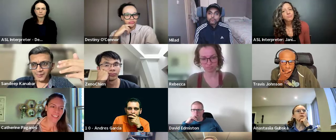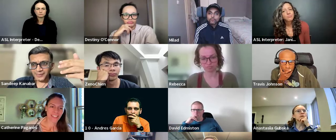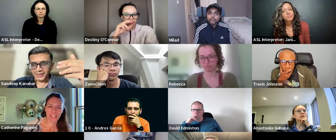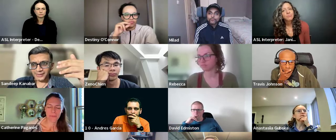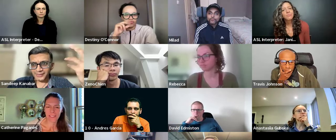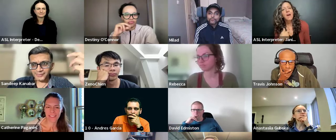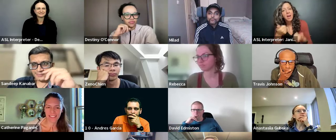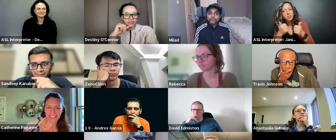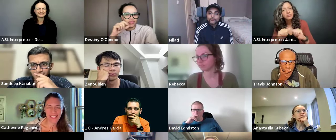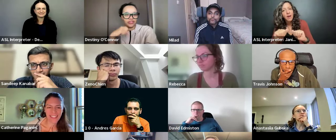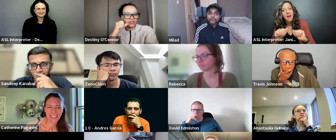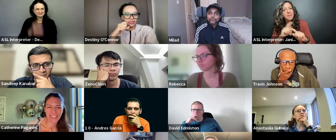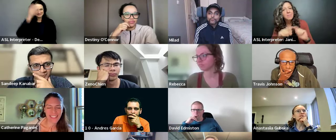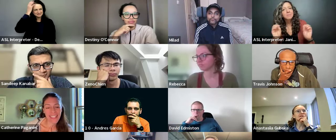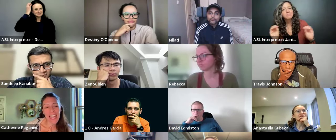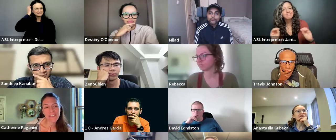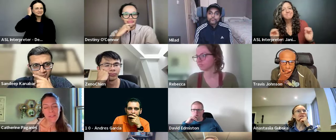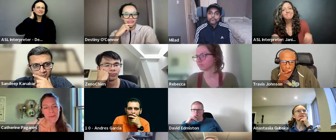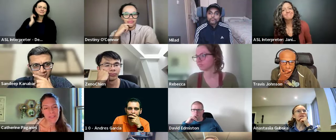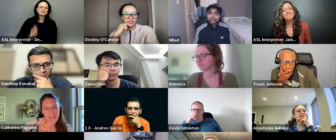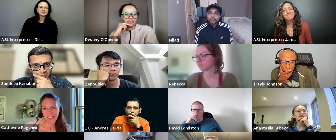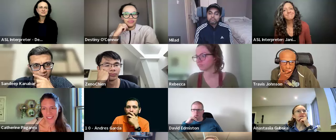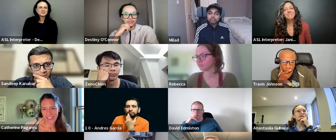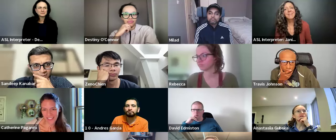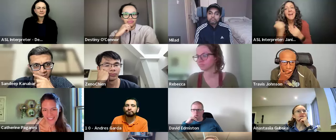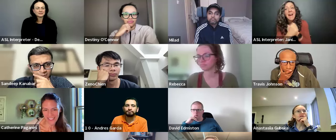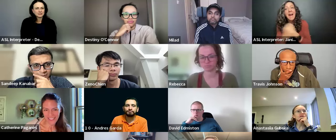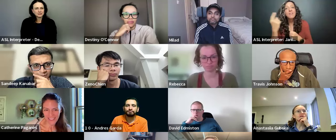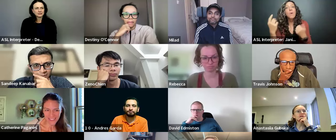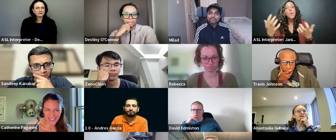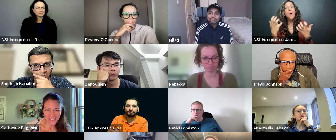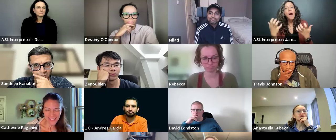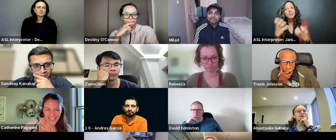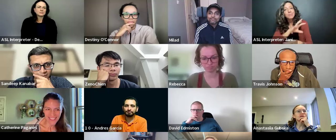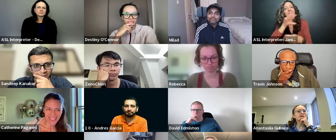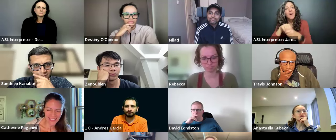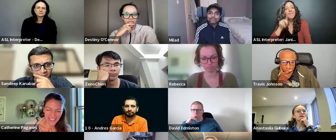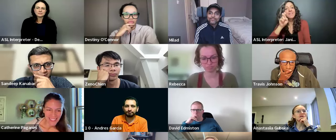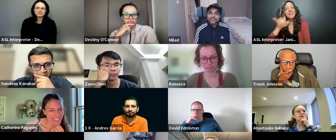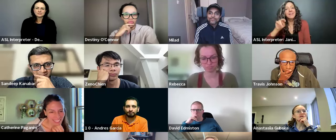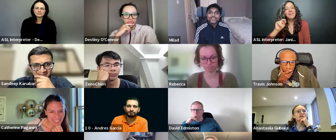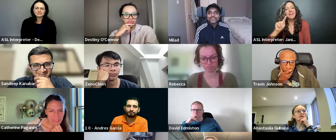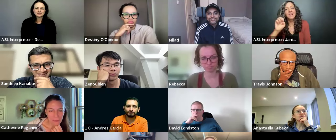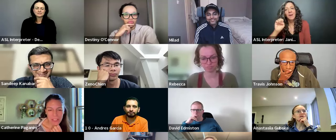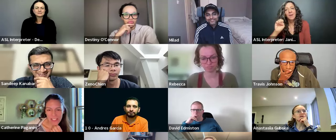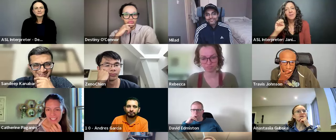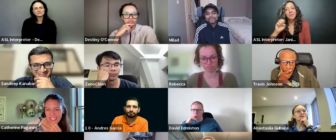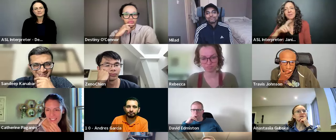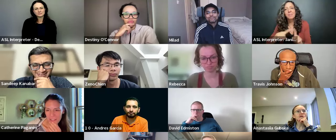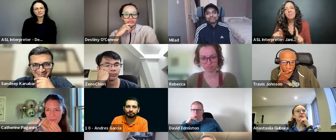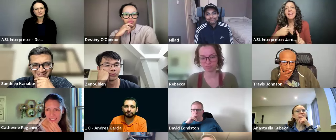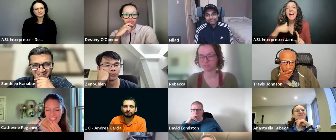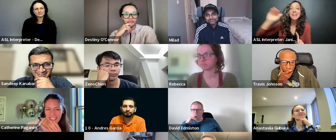I tried Or again. maybe. Yeah. Everyone wants to be on the keynote. It's I pitched